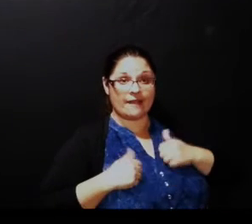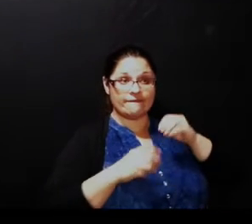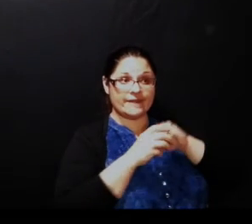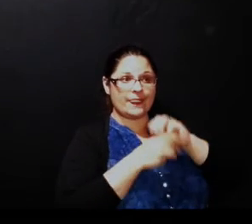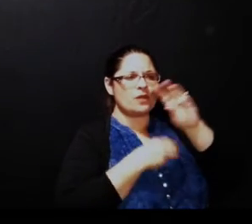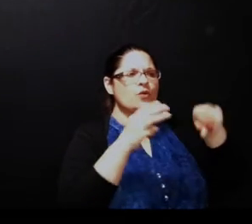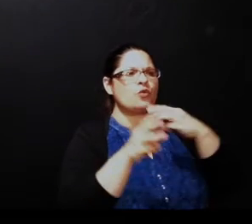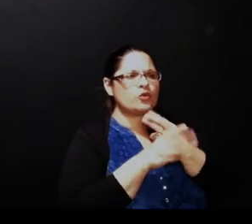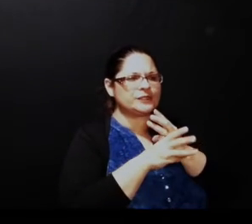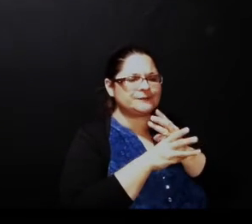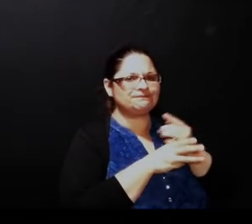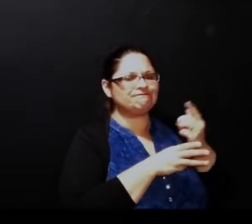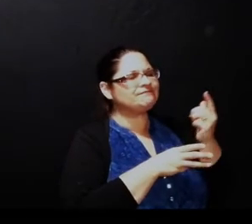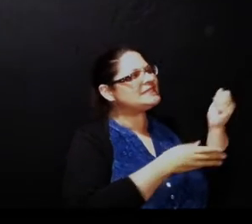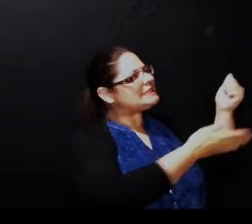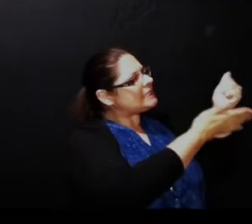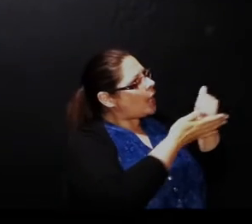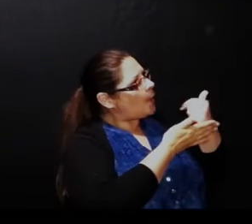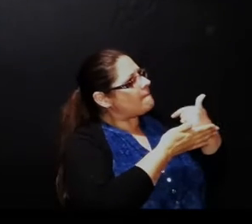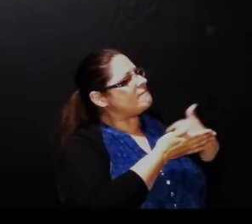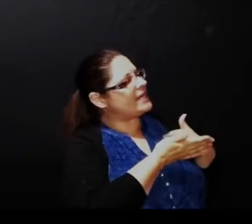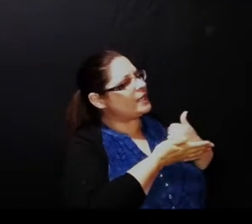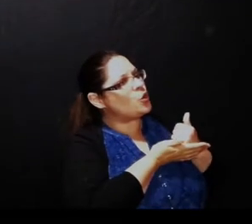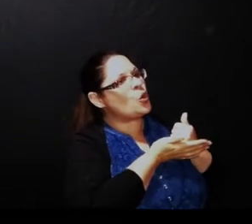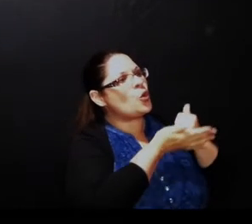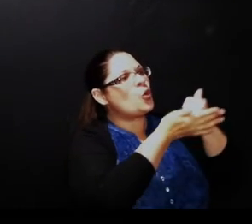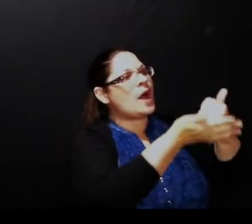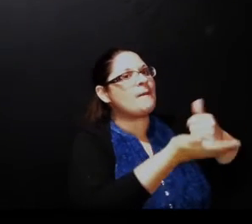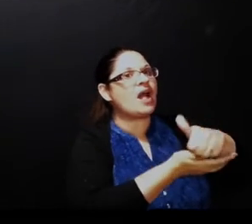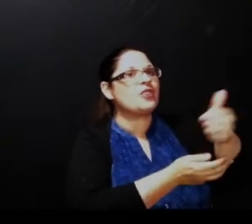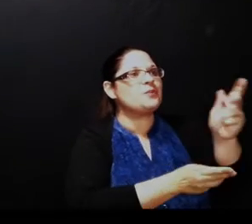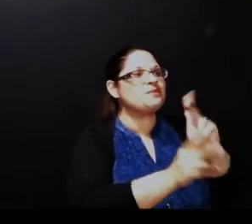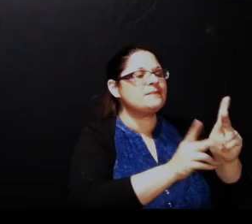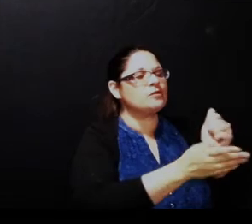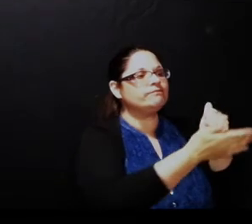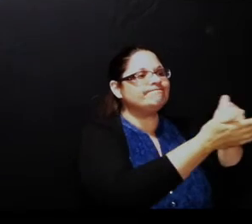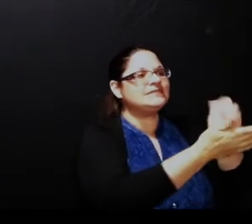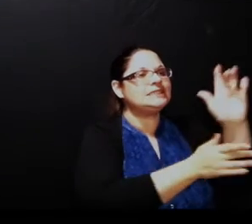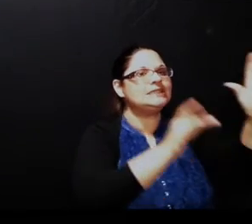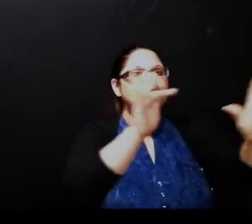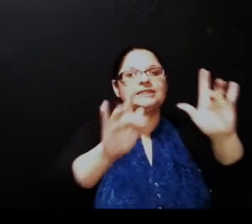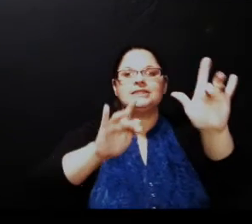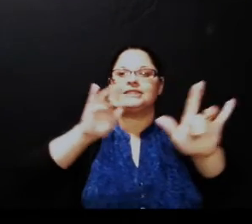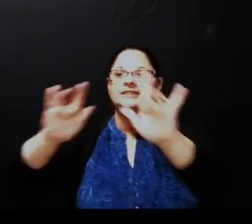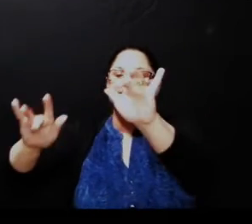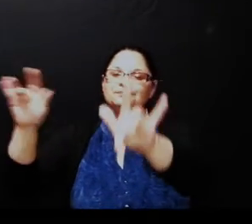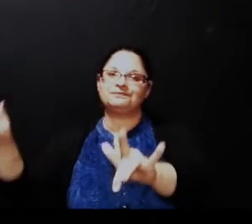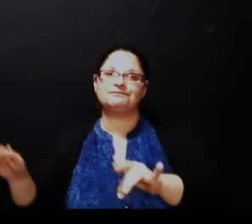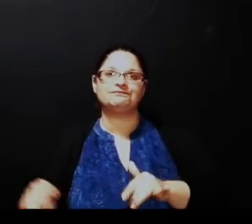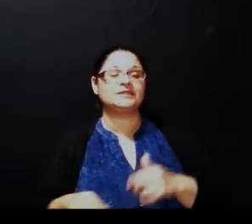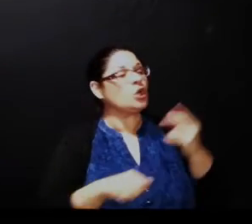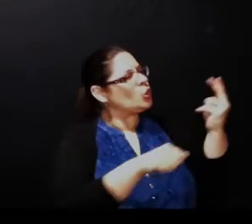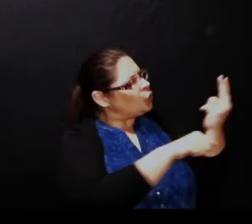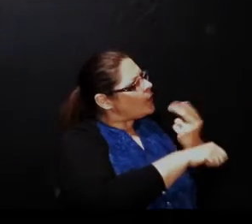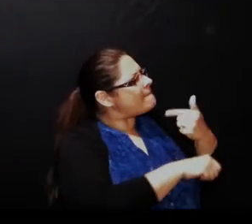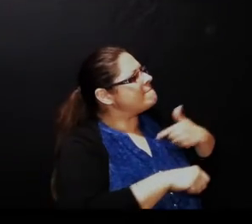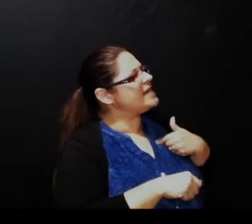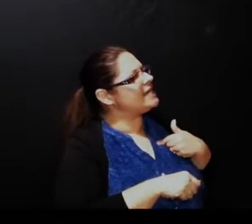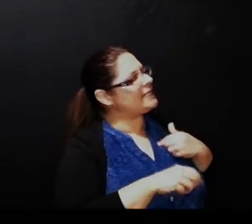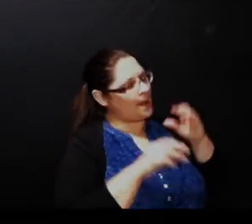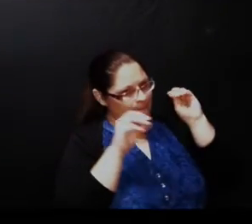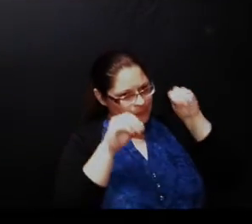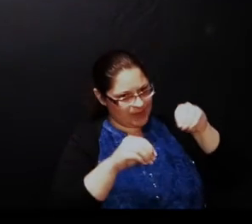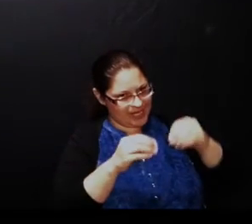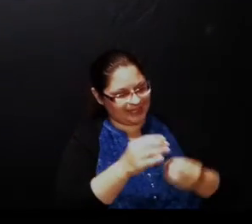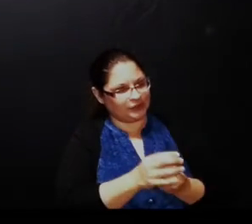Your grace. Lord, plant my life, invest my life so I'm productive. I'm the seed. Now plant me,